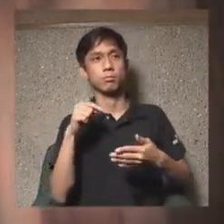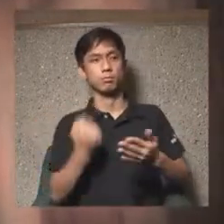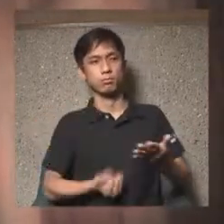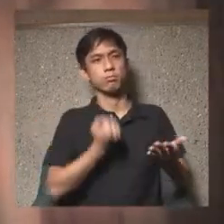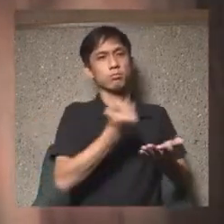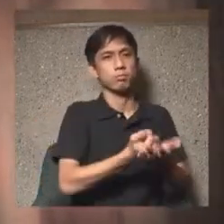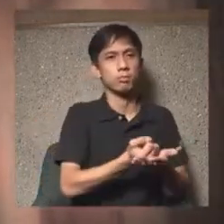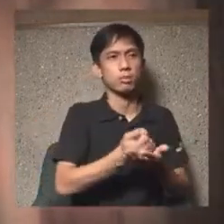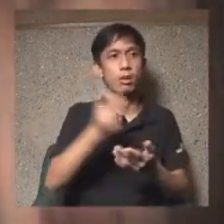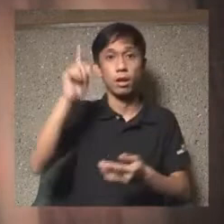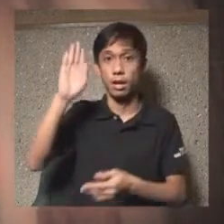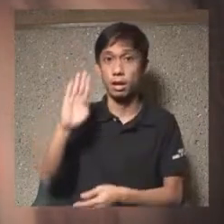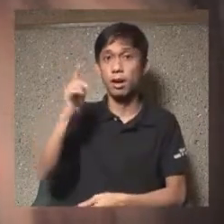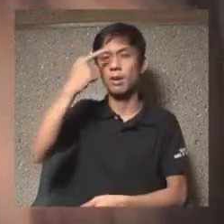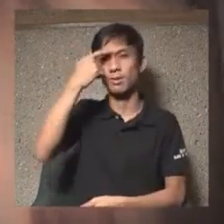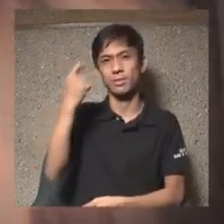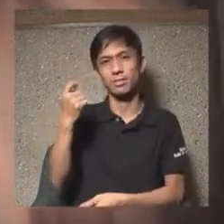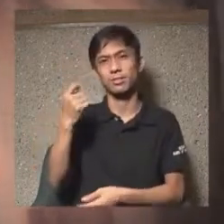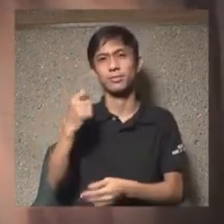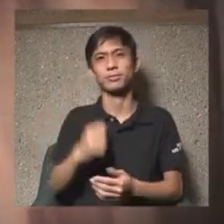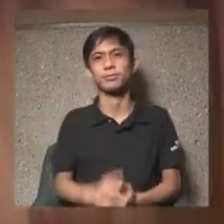God win.